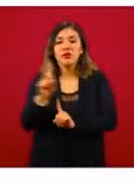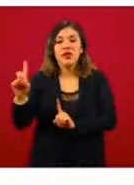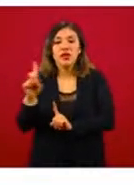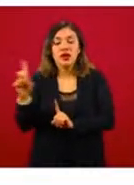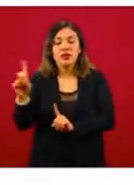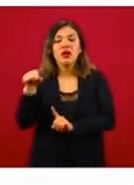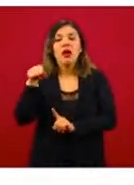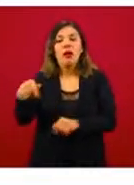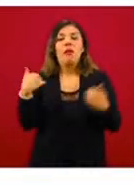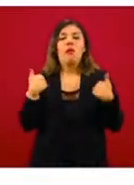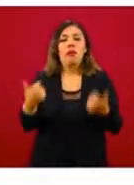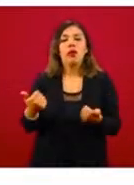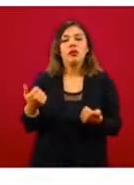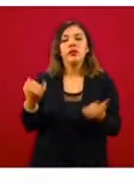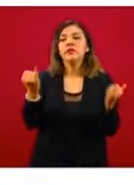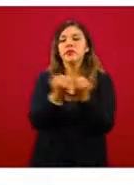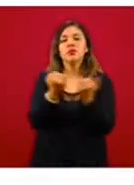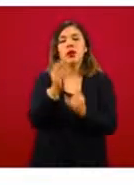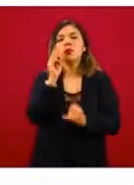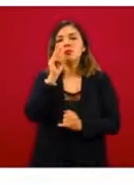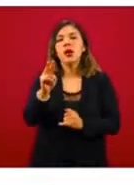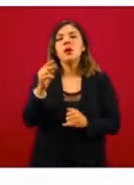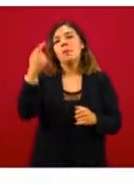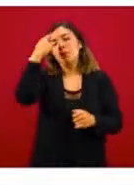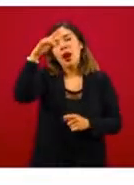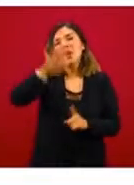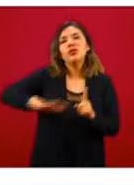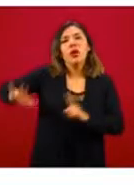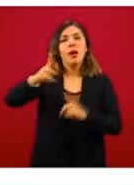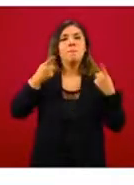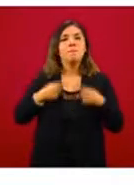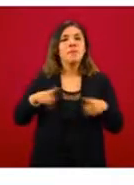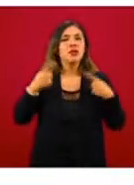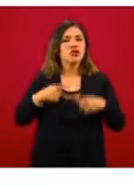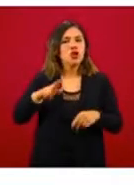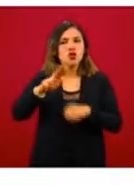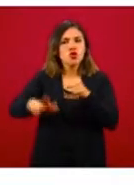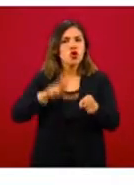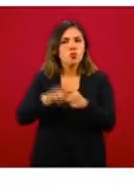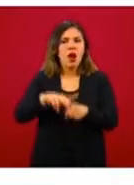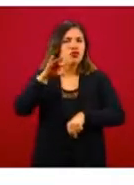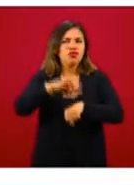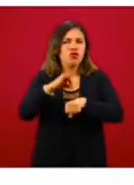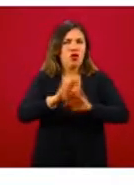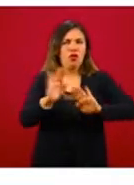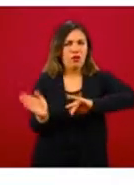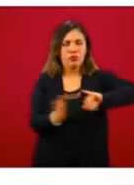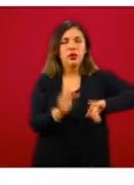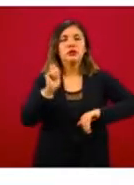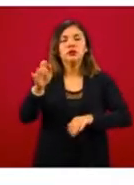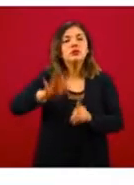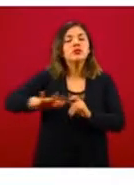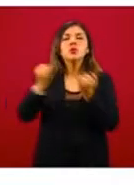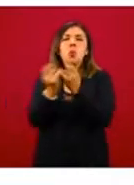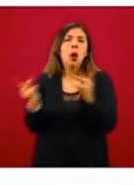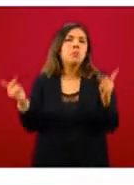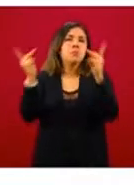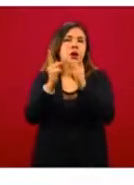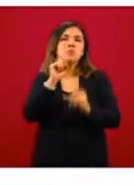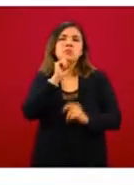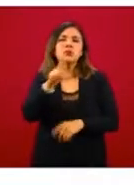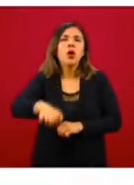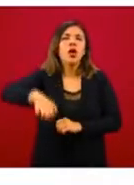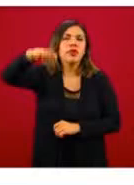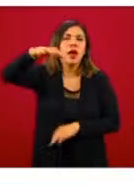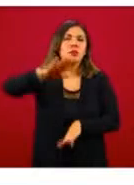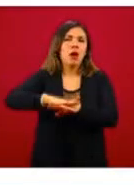having a slight tendency toward the right, which we have also observed when we see updates from the general population in